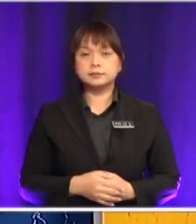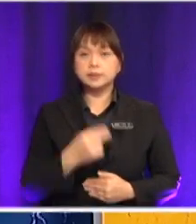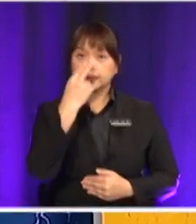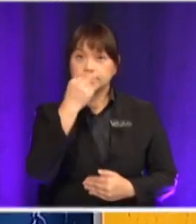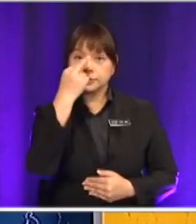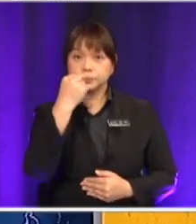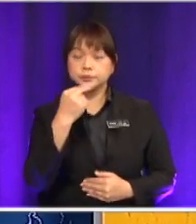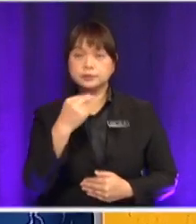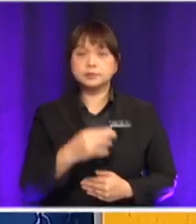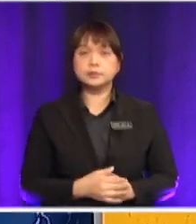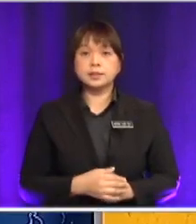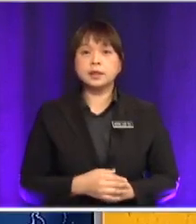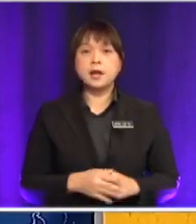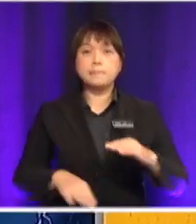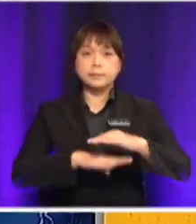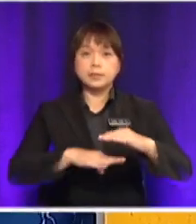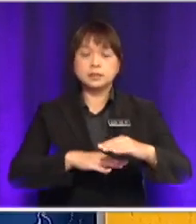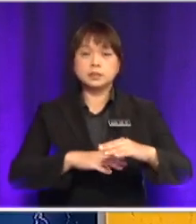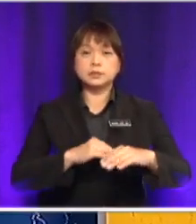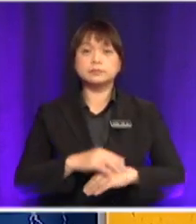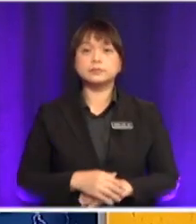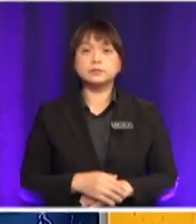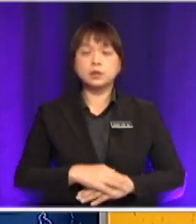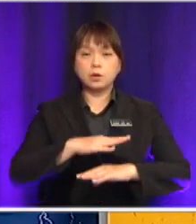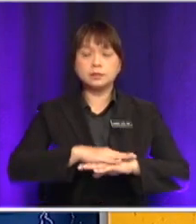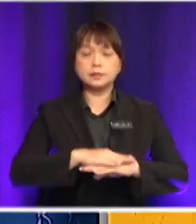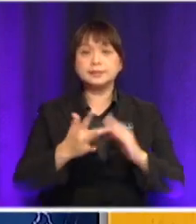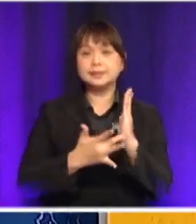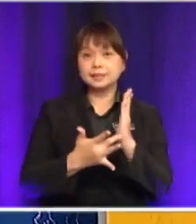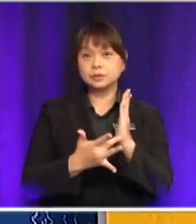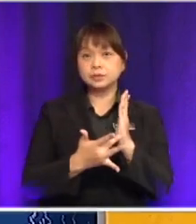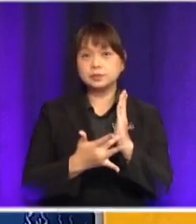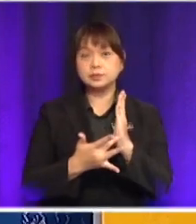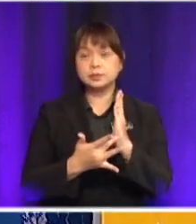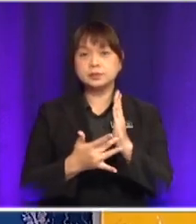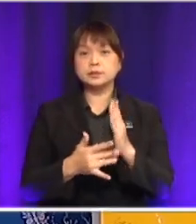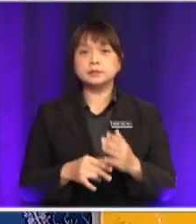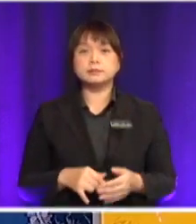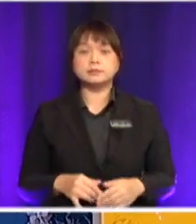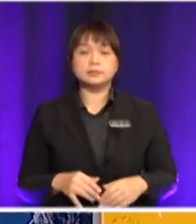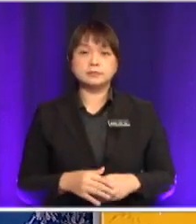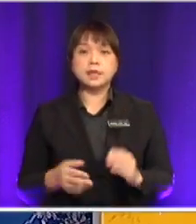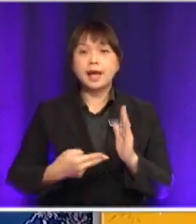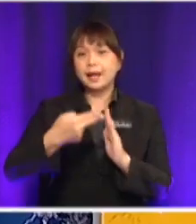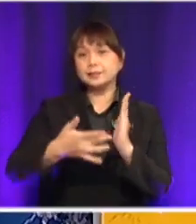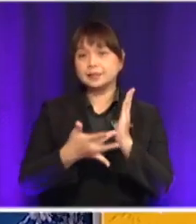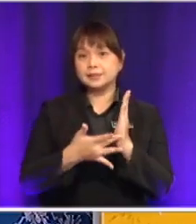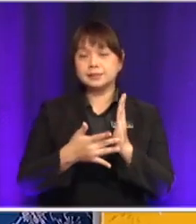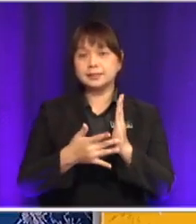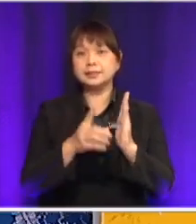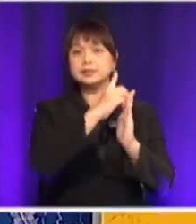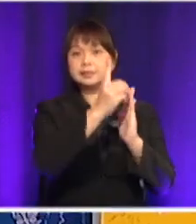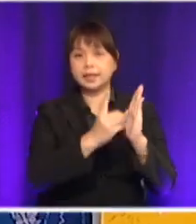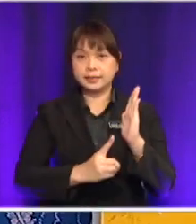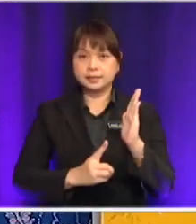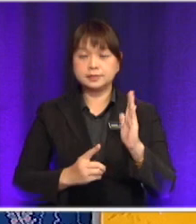on what's natural around us. And there are reasons why these high-tech gadgets are designed. Okay, all